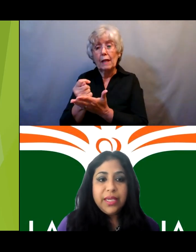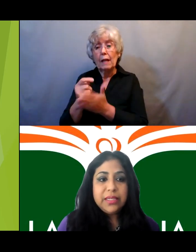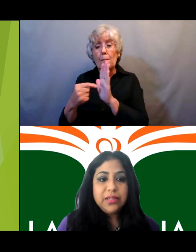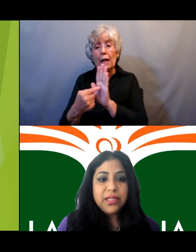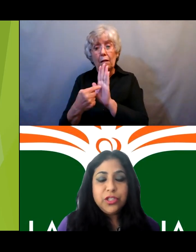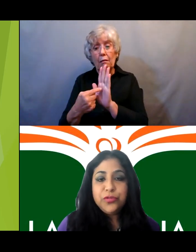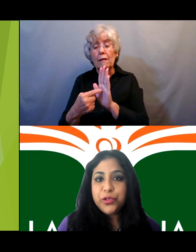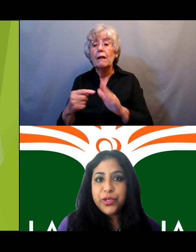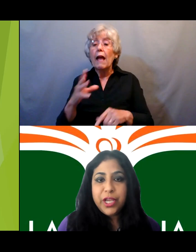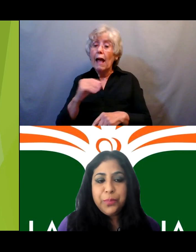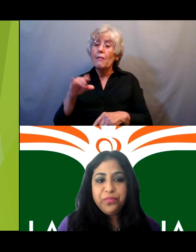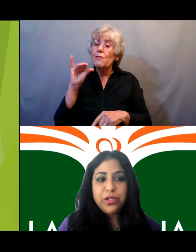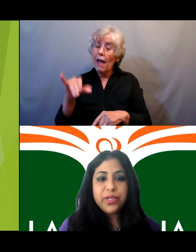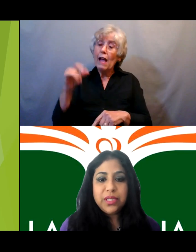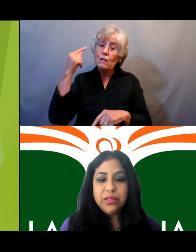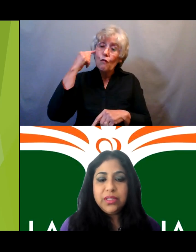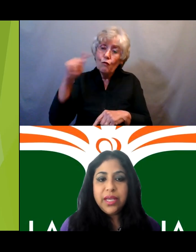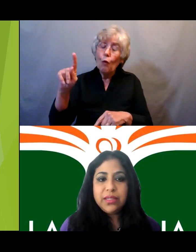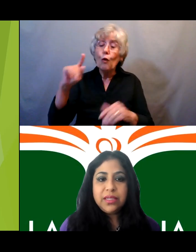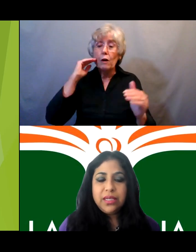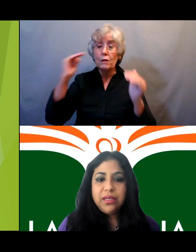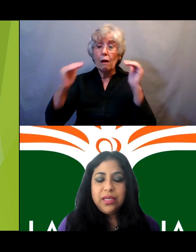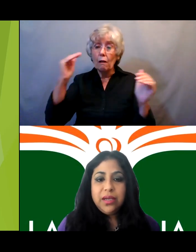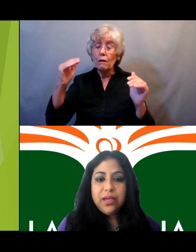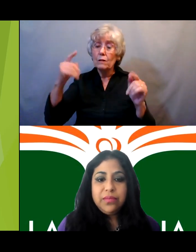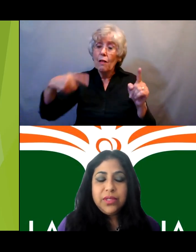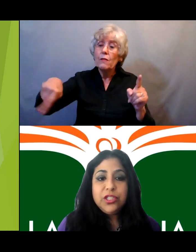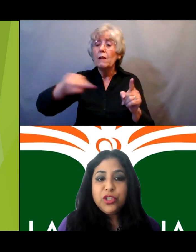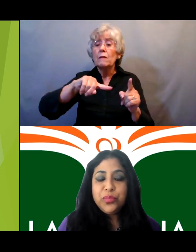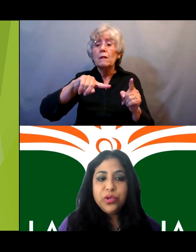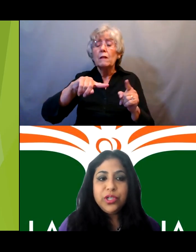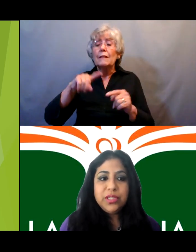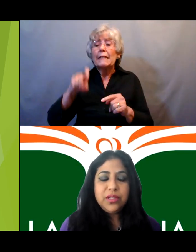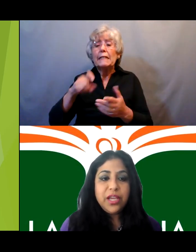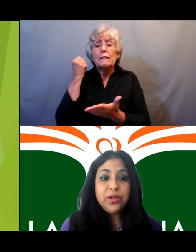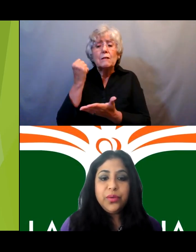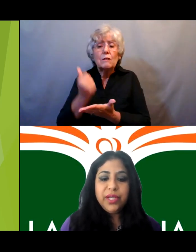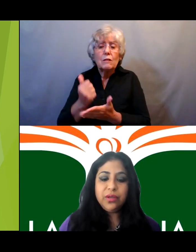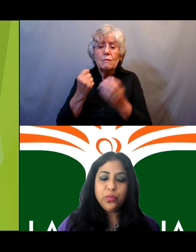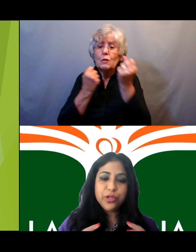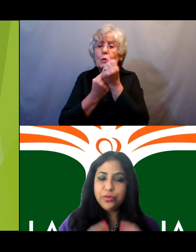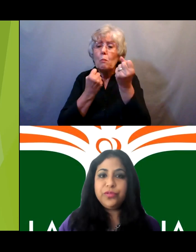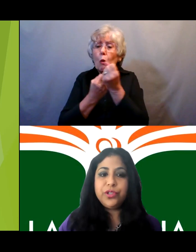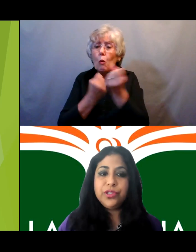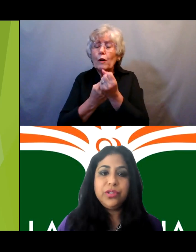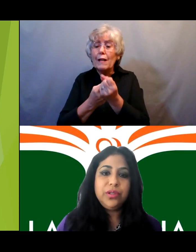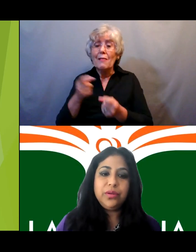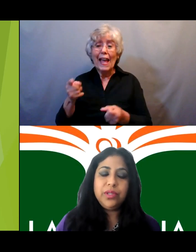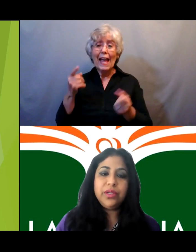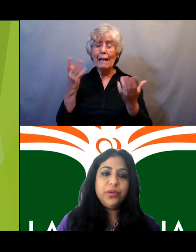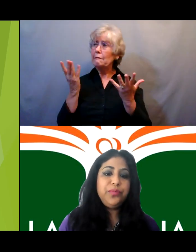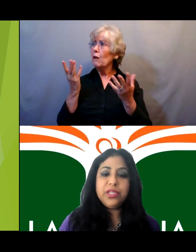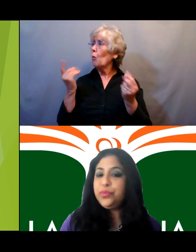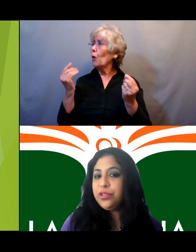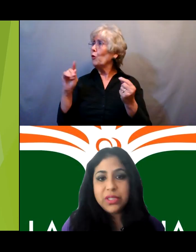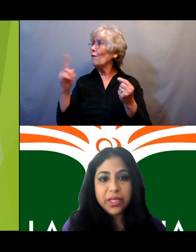model. And this is for, adults that need support, not knowing where to go first.